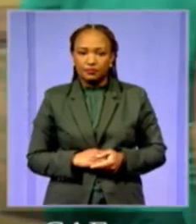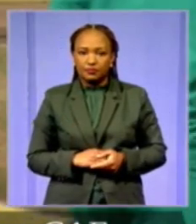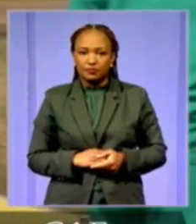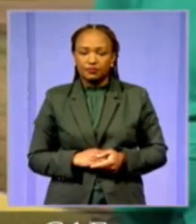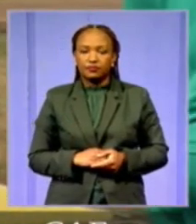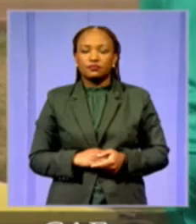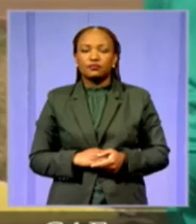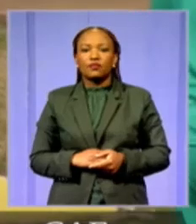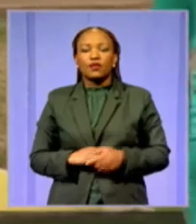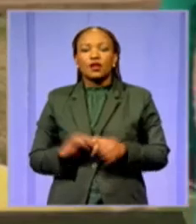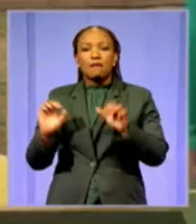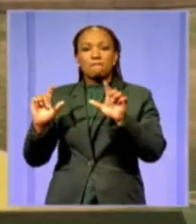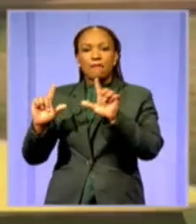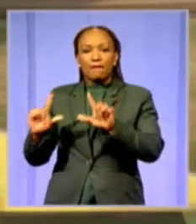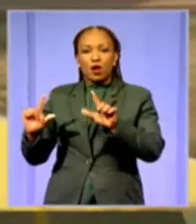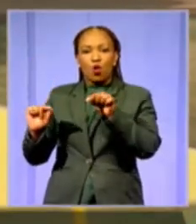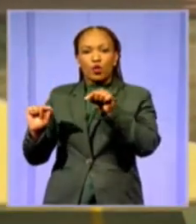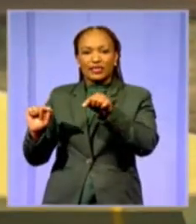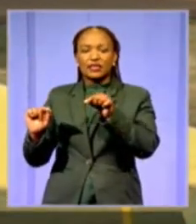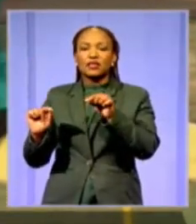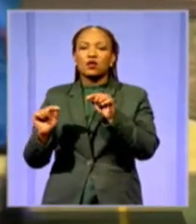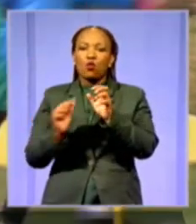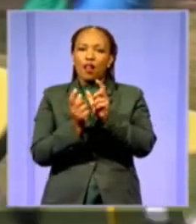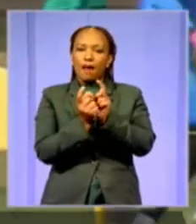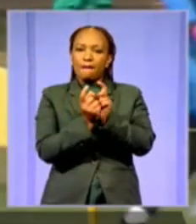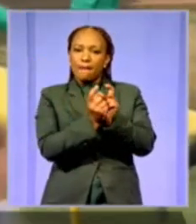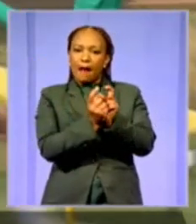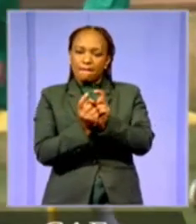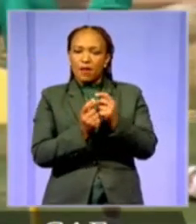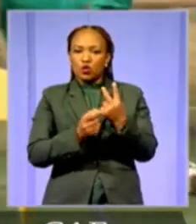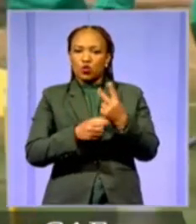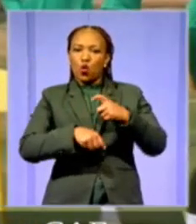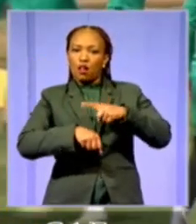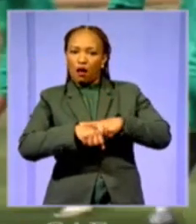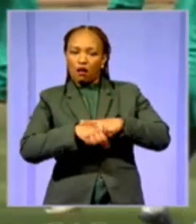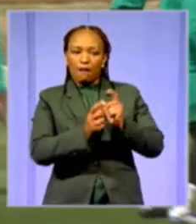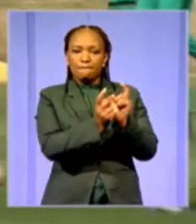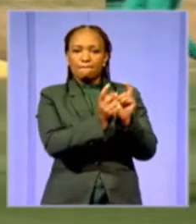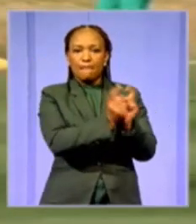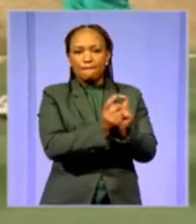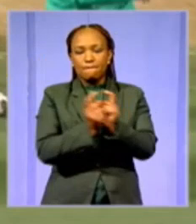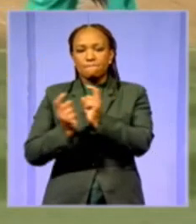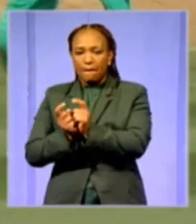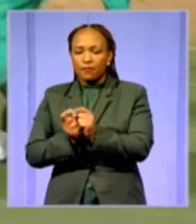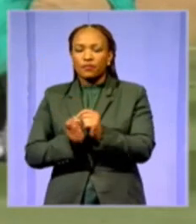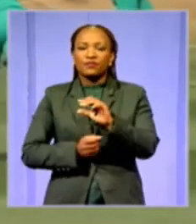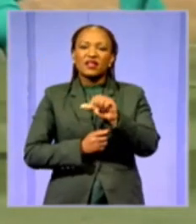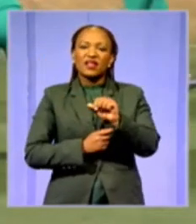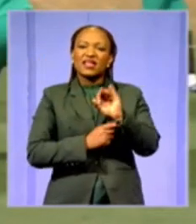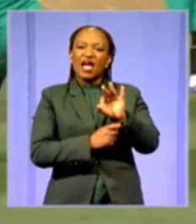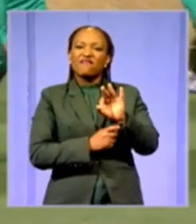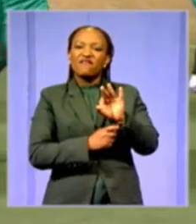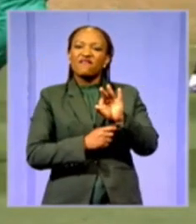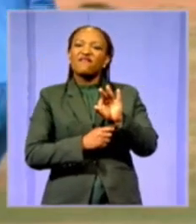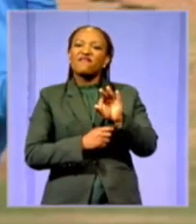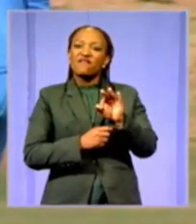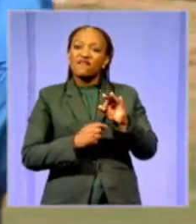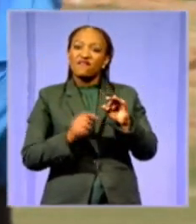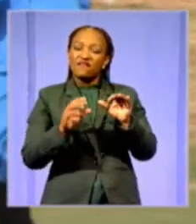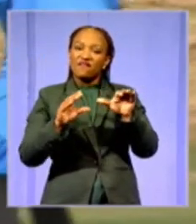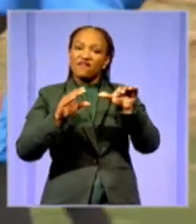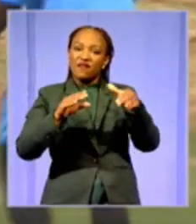Mamelodi Sundowns e tlile go tshamekela magato a yona a le 2 a tikologo ya bobedi ya CAF Champions League kgatlhanong le Mbabane Swallows